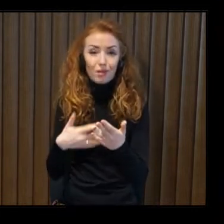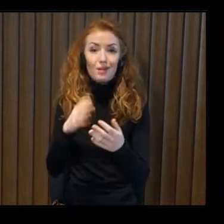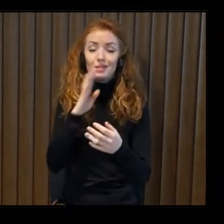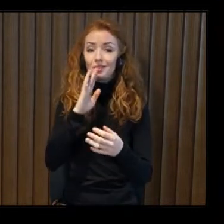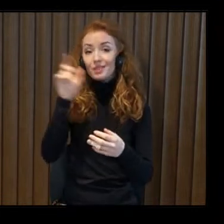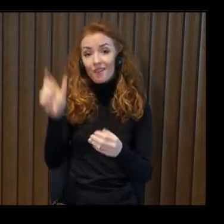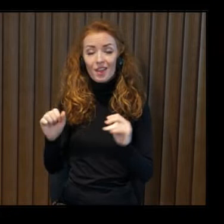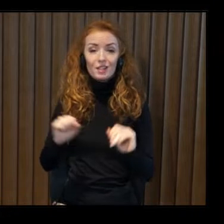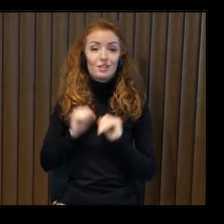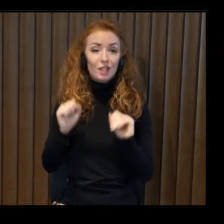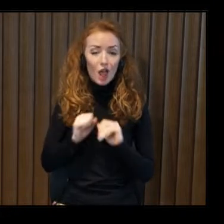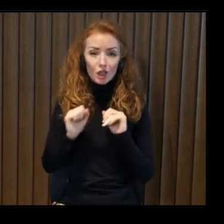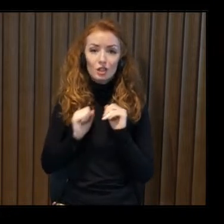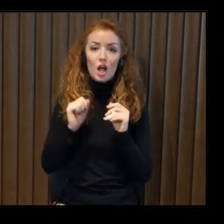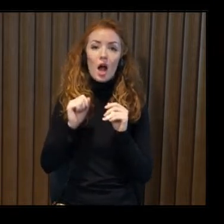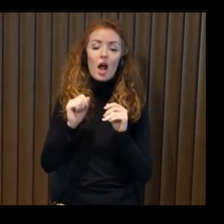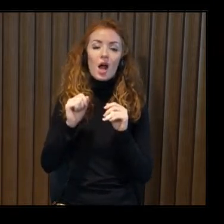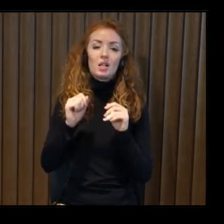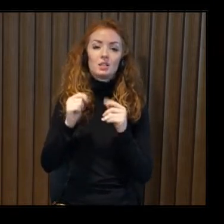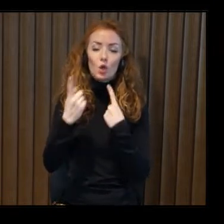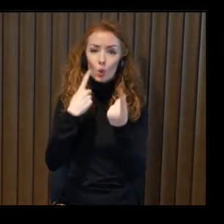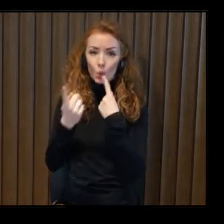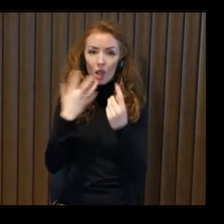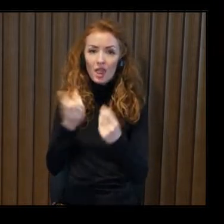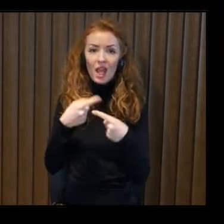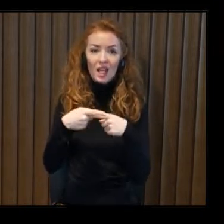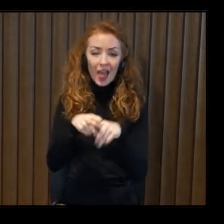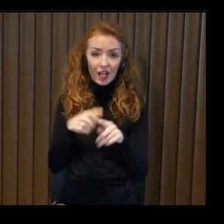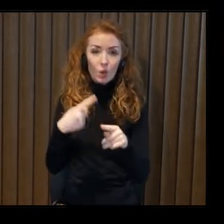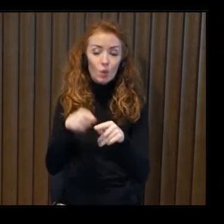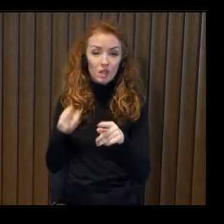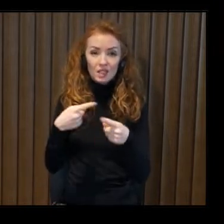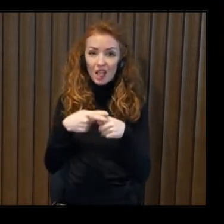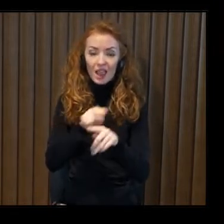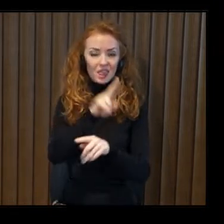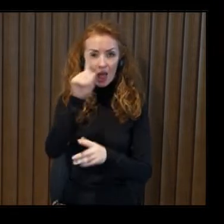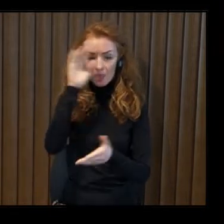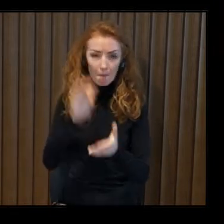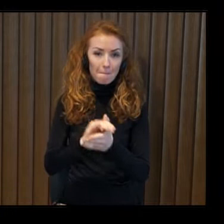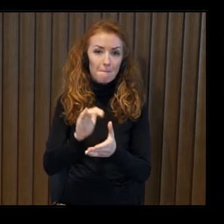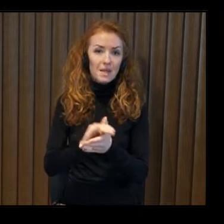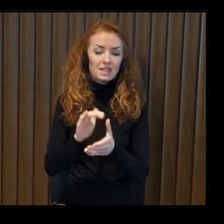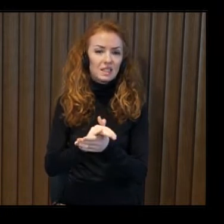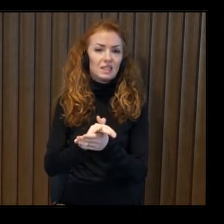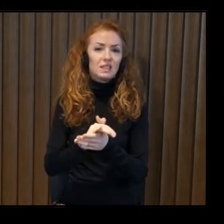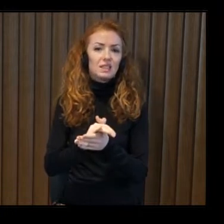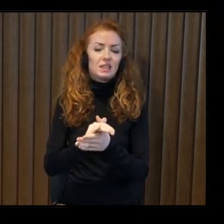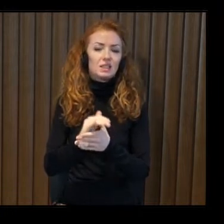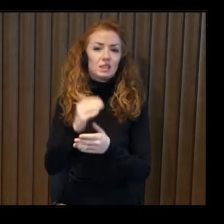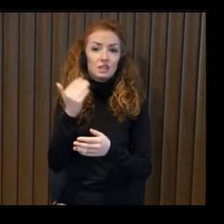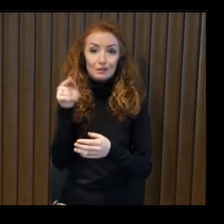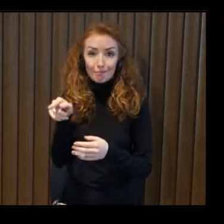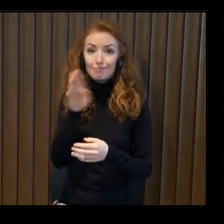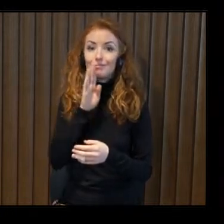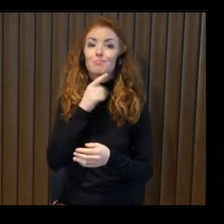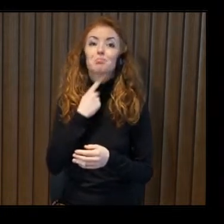and the device doesn't recognize her voice to the same extent, to the same efficacy as it does her partner's or